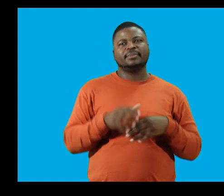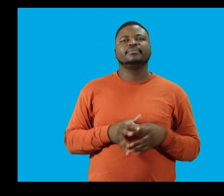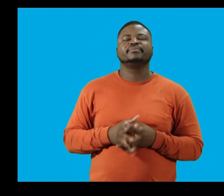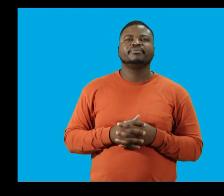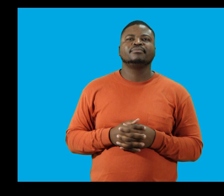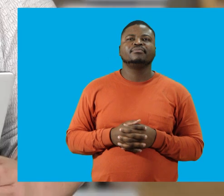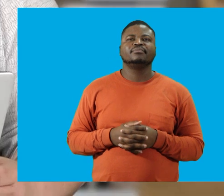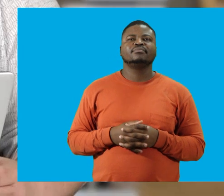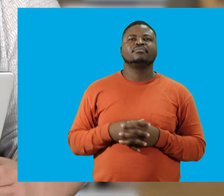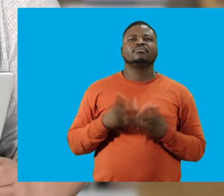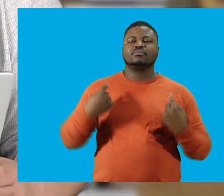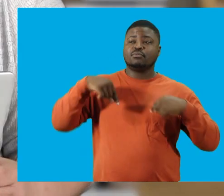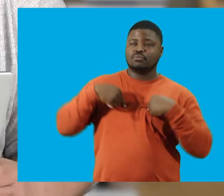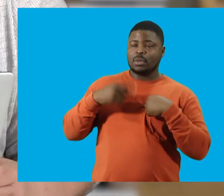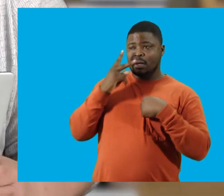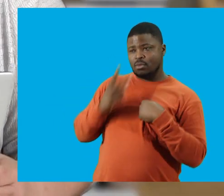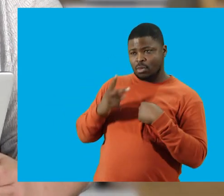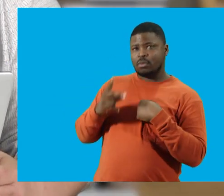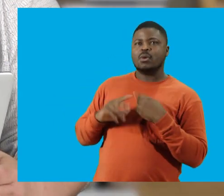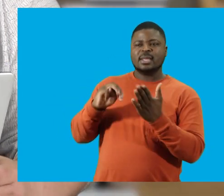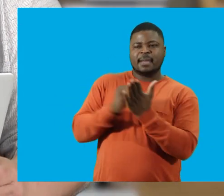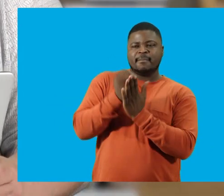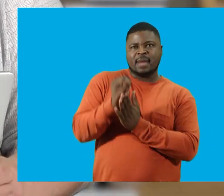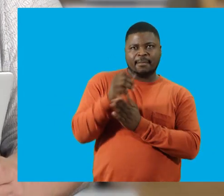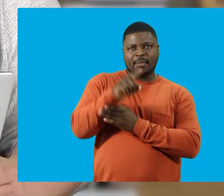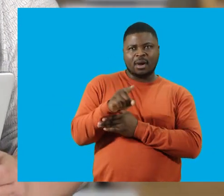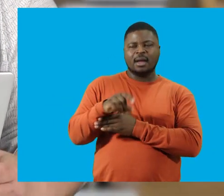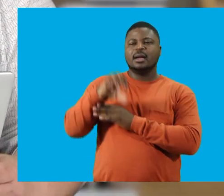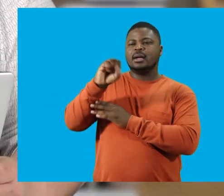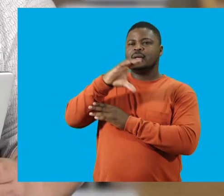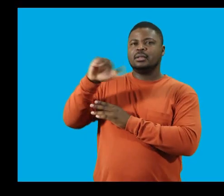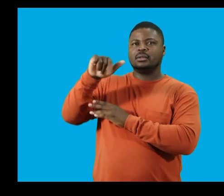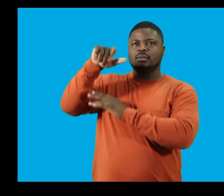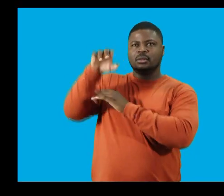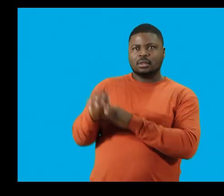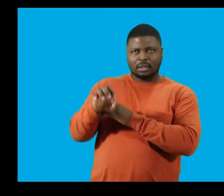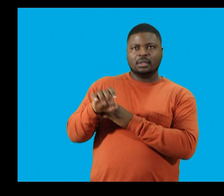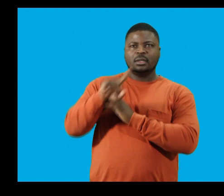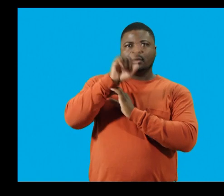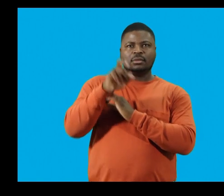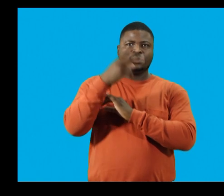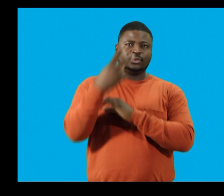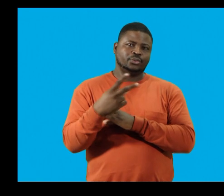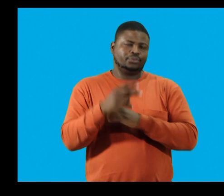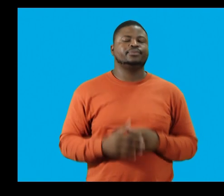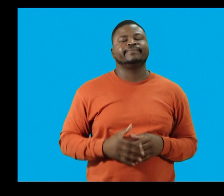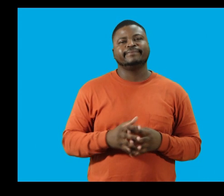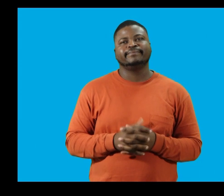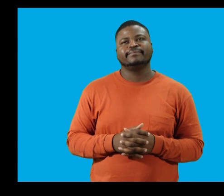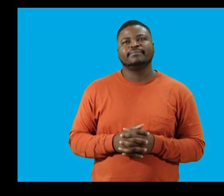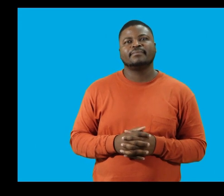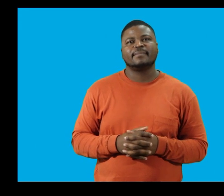restaurants. Let's look at maps and scale question 1s. Let's go to question 2. Question